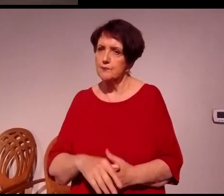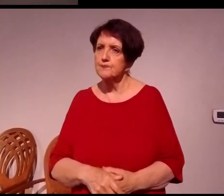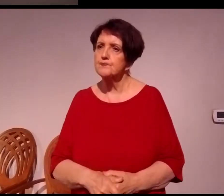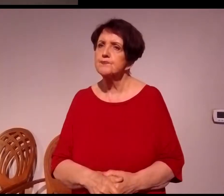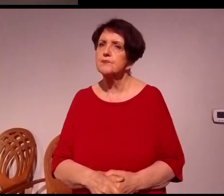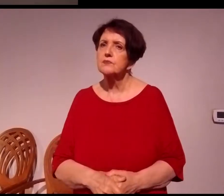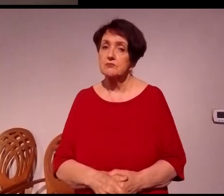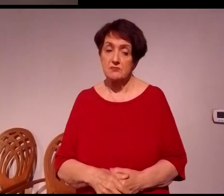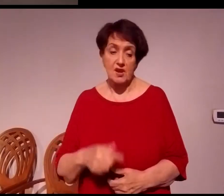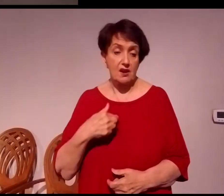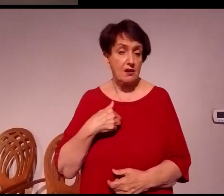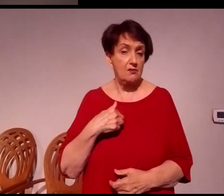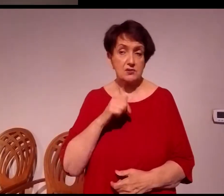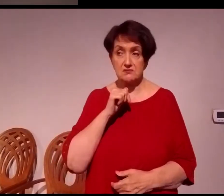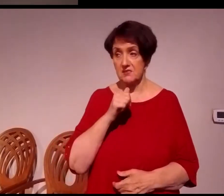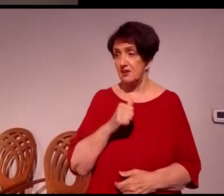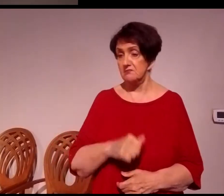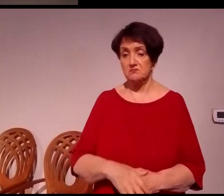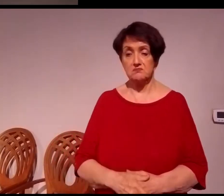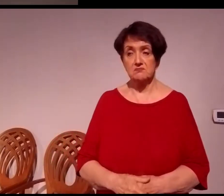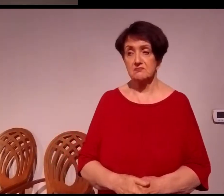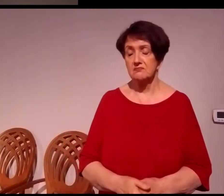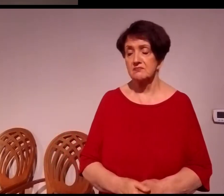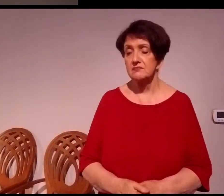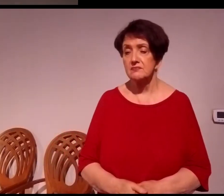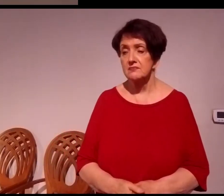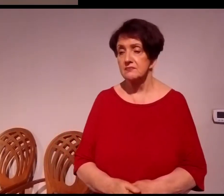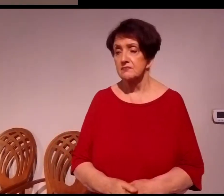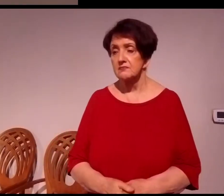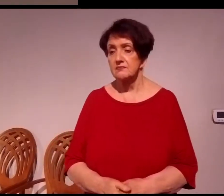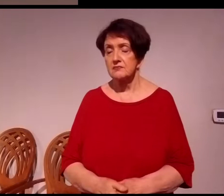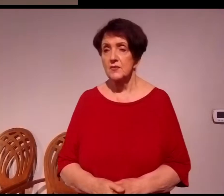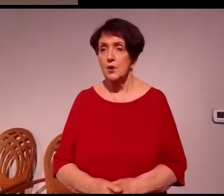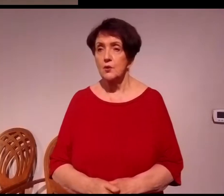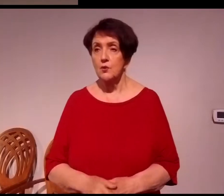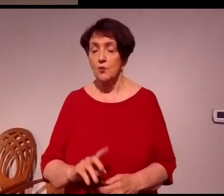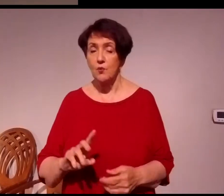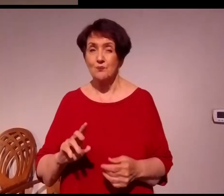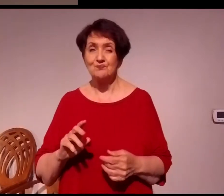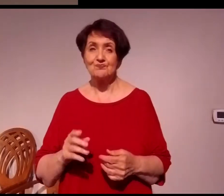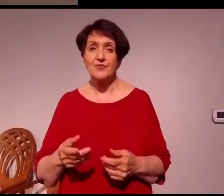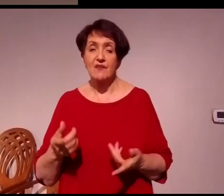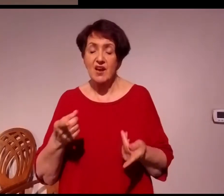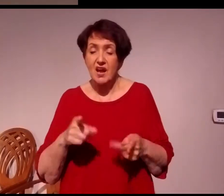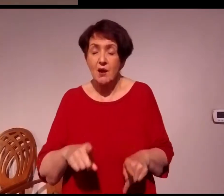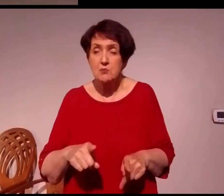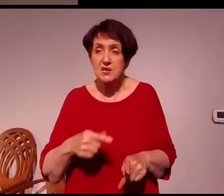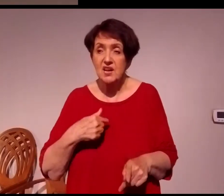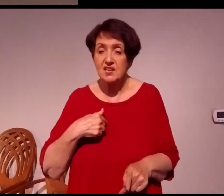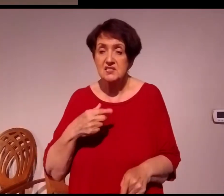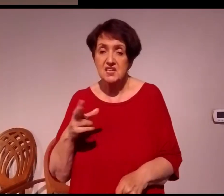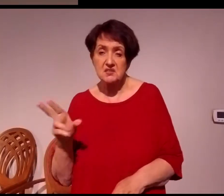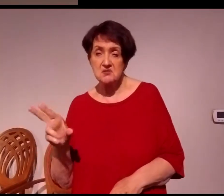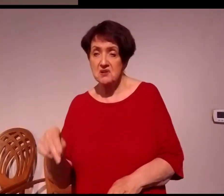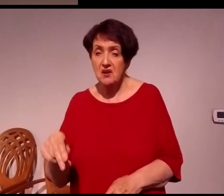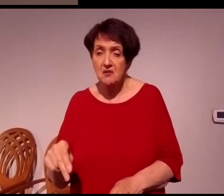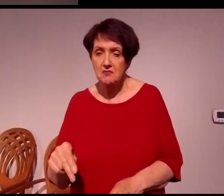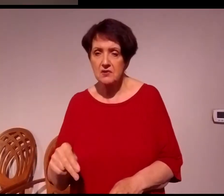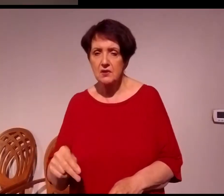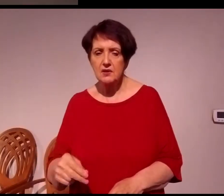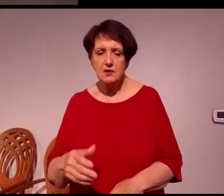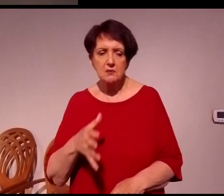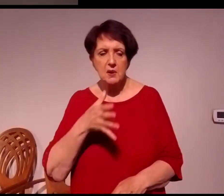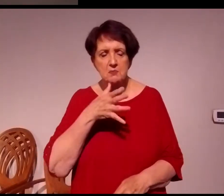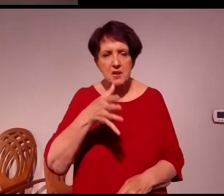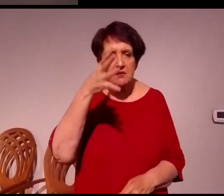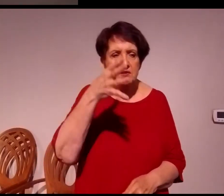I certainly wasn't. I was not. It was when I said no, I was called willful,